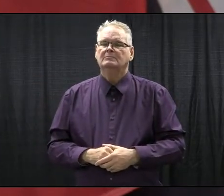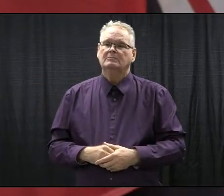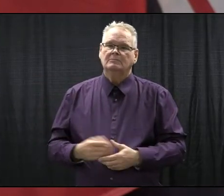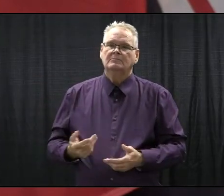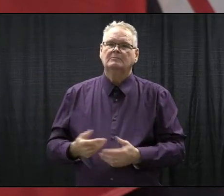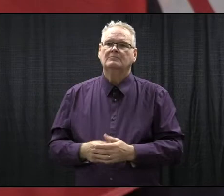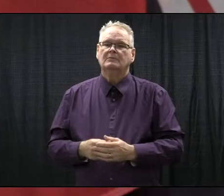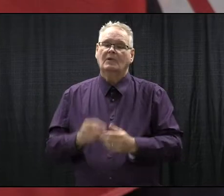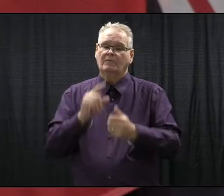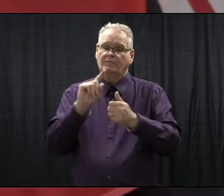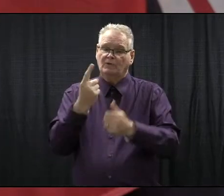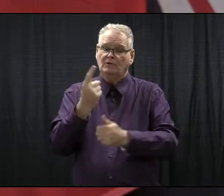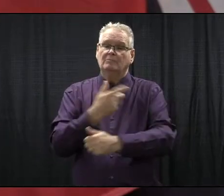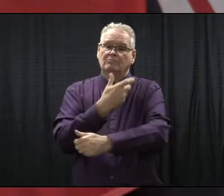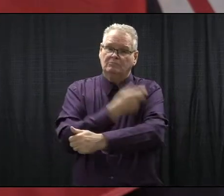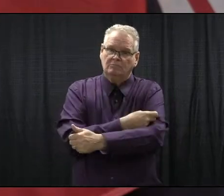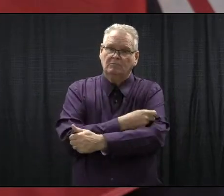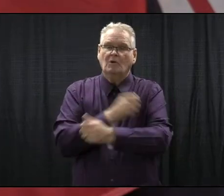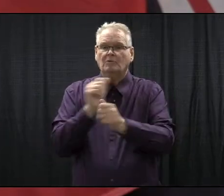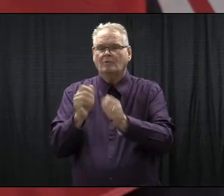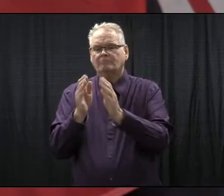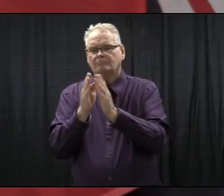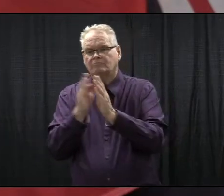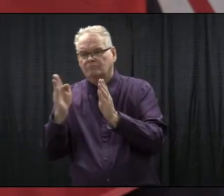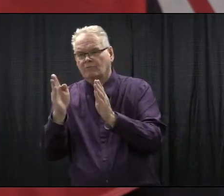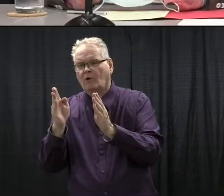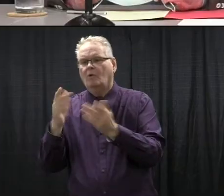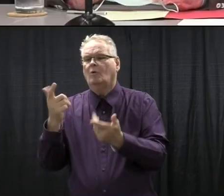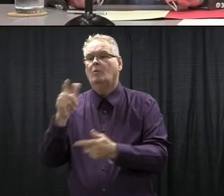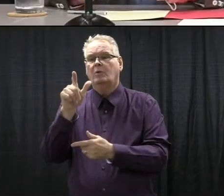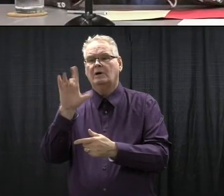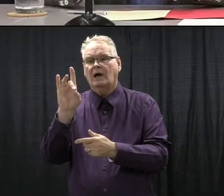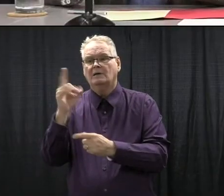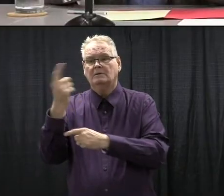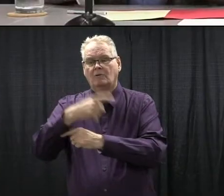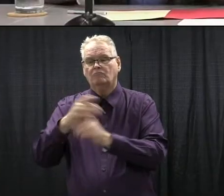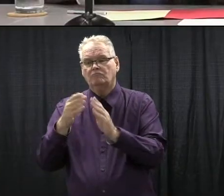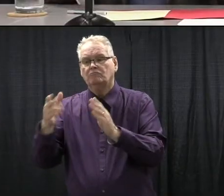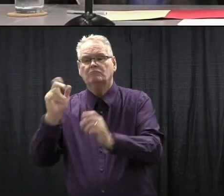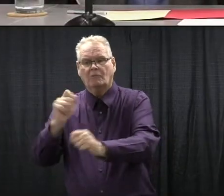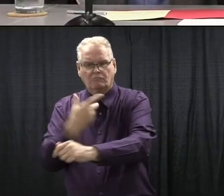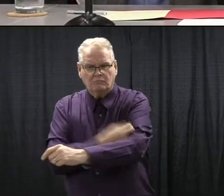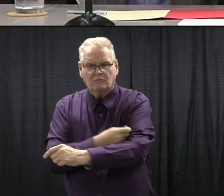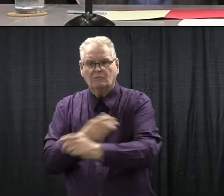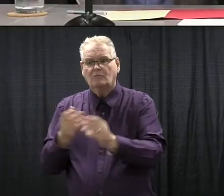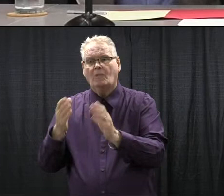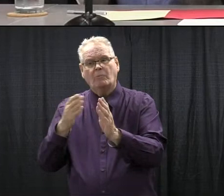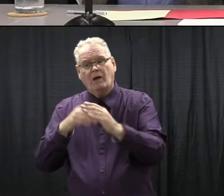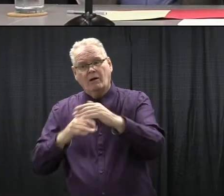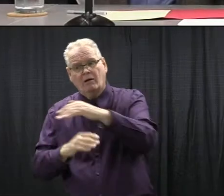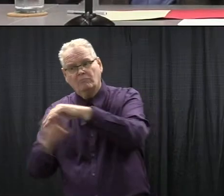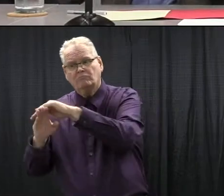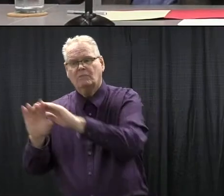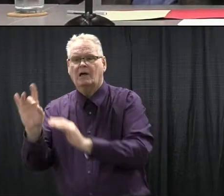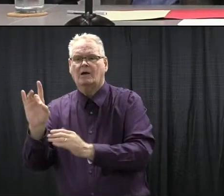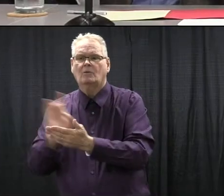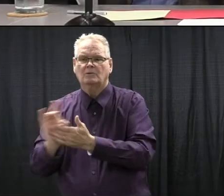keep us all safe, as well as keeping each of us safe. So with that, Premier, I'll turn it back to you.